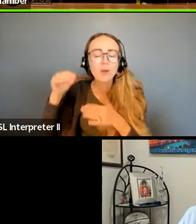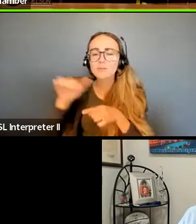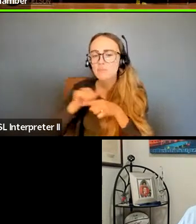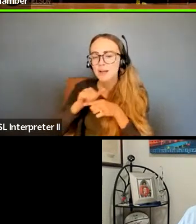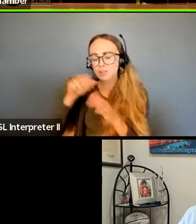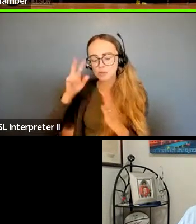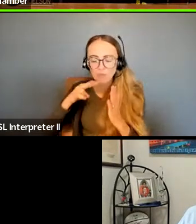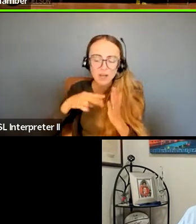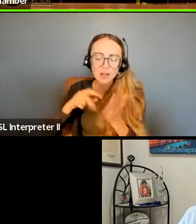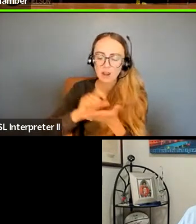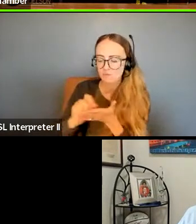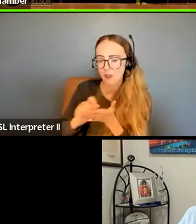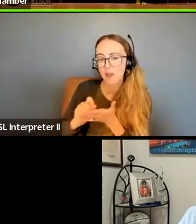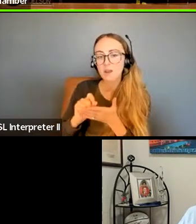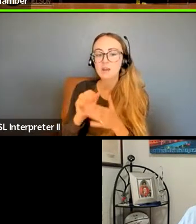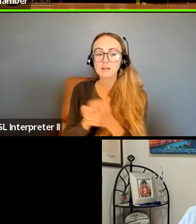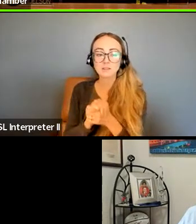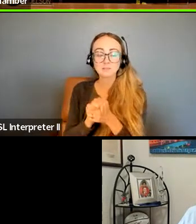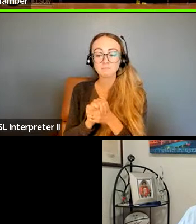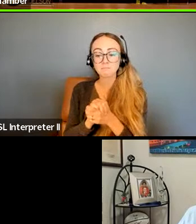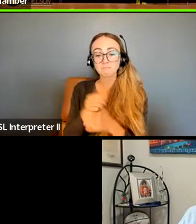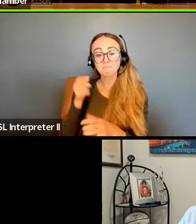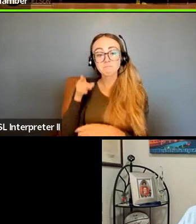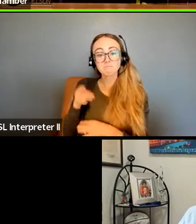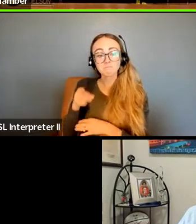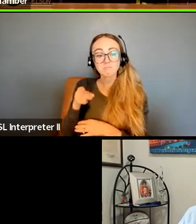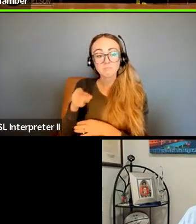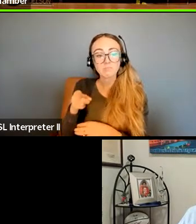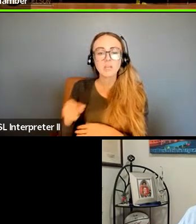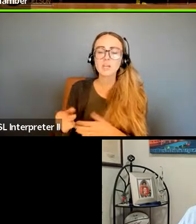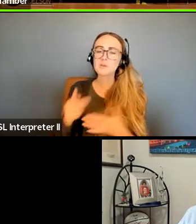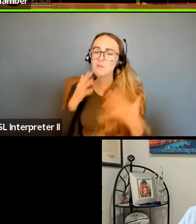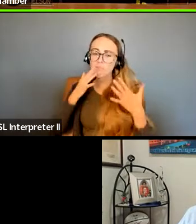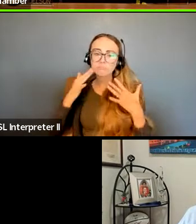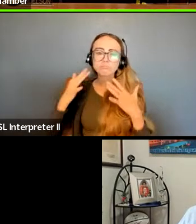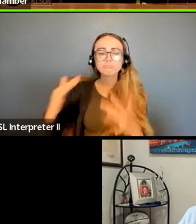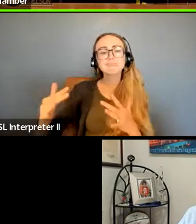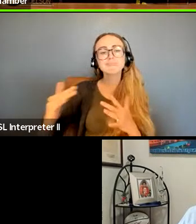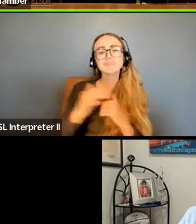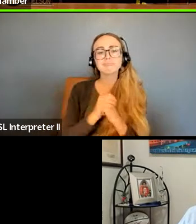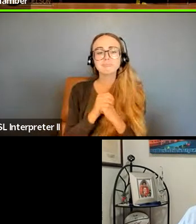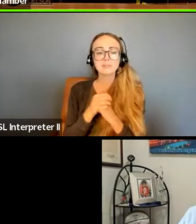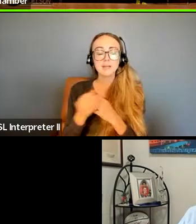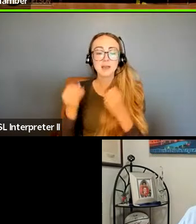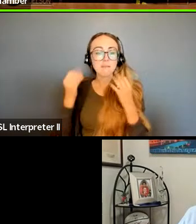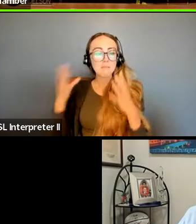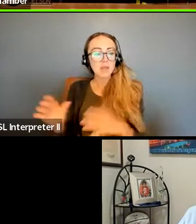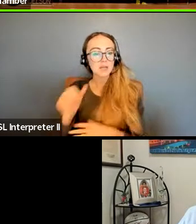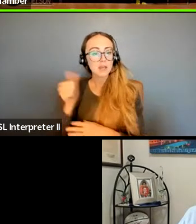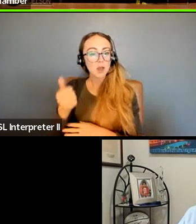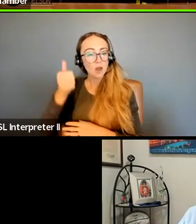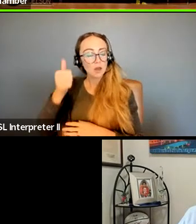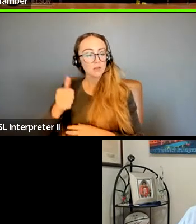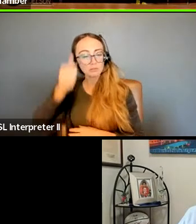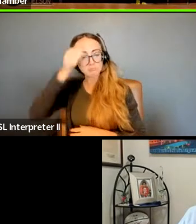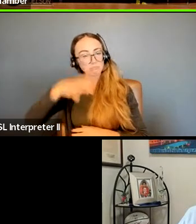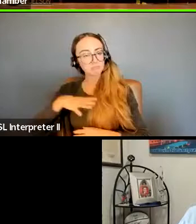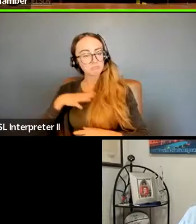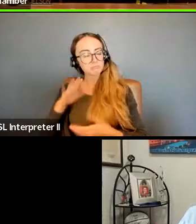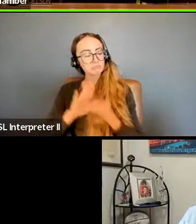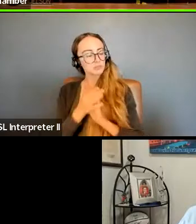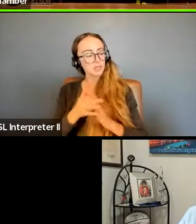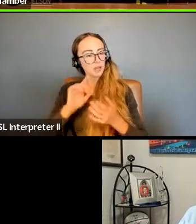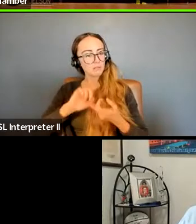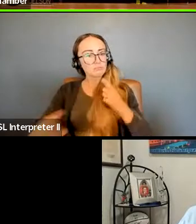writing in his spare time. William Dorsey Swan was charismatic and won over a number of like-minded male friends during a time when